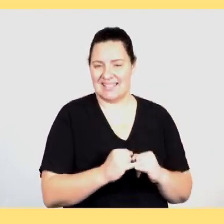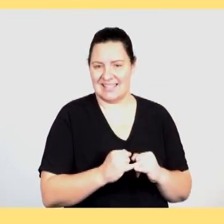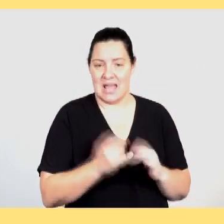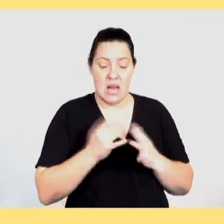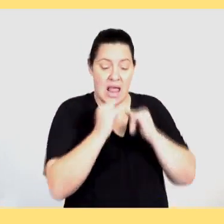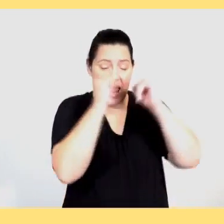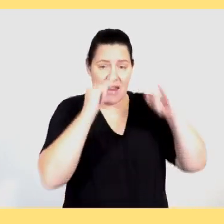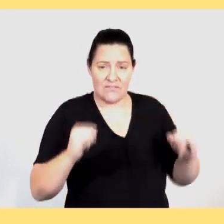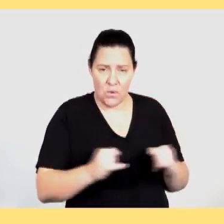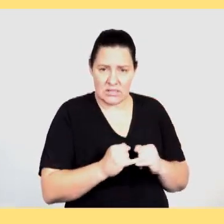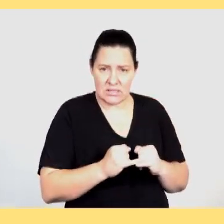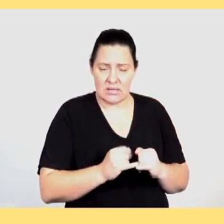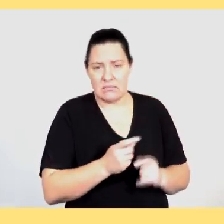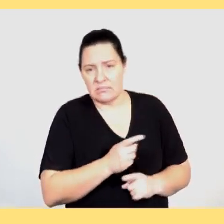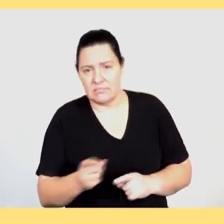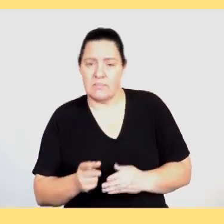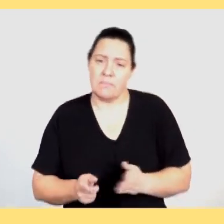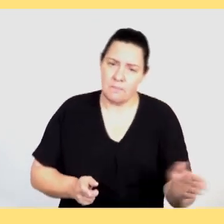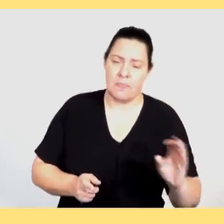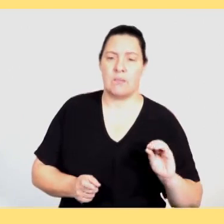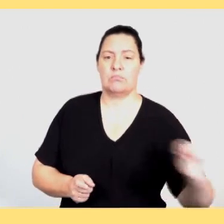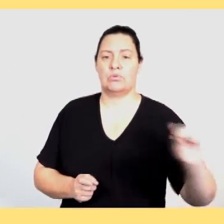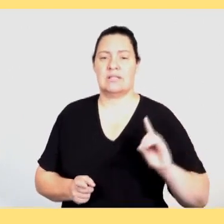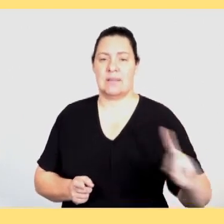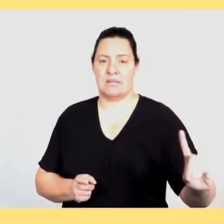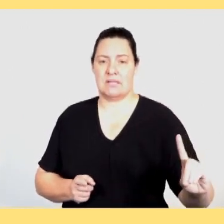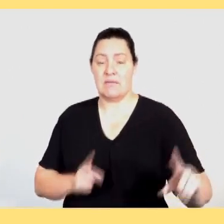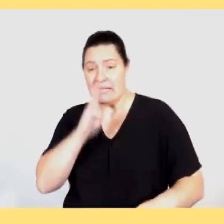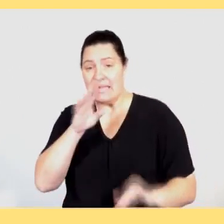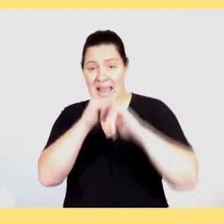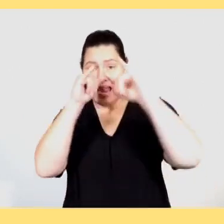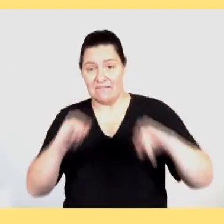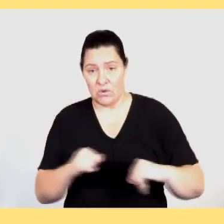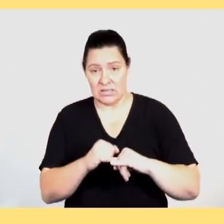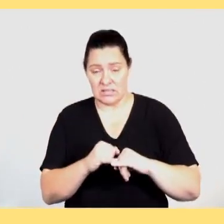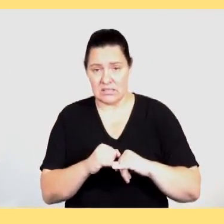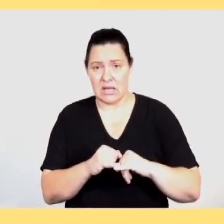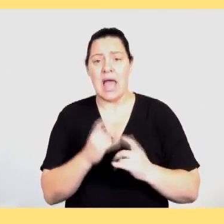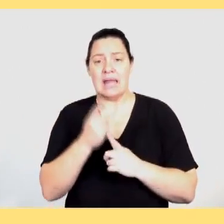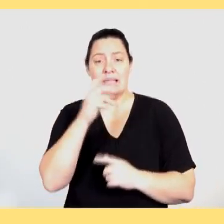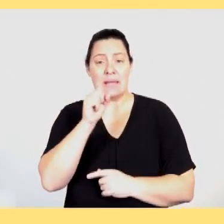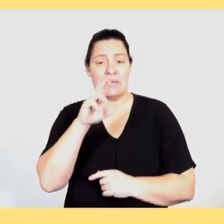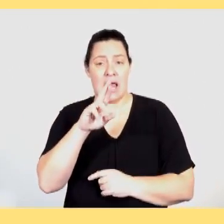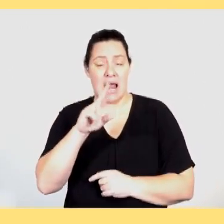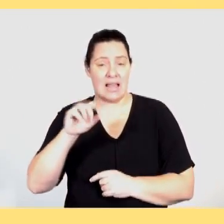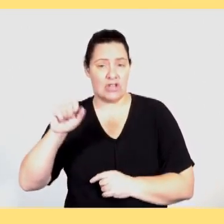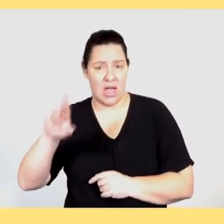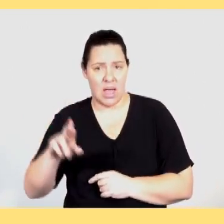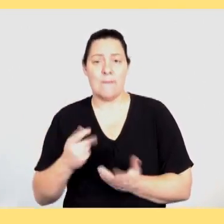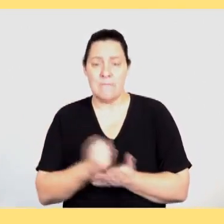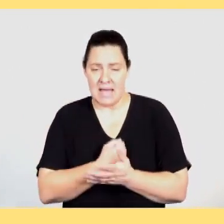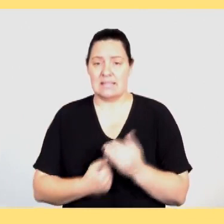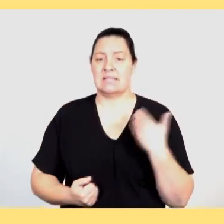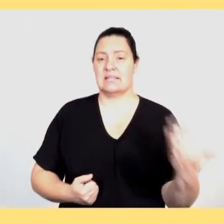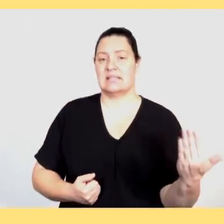invoice, and our invoice comes to the debit side. So once you see an invoice and you are in the debtors ledger, it must come